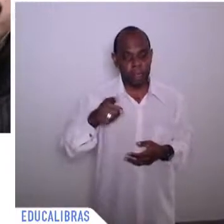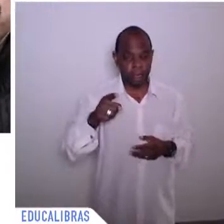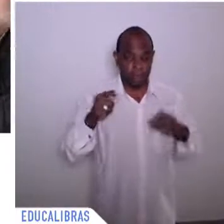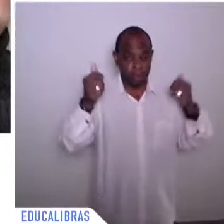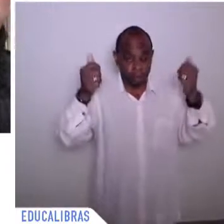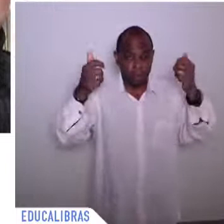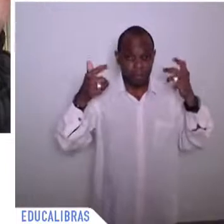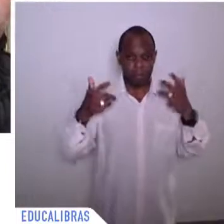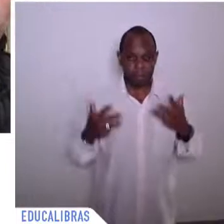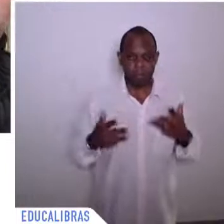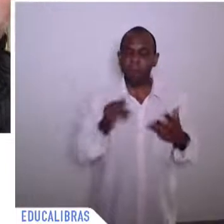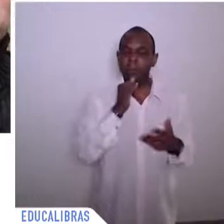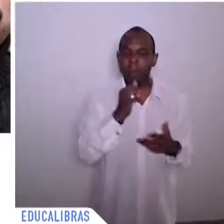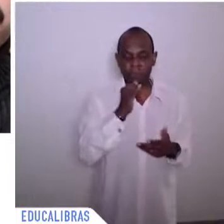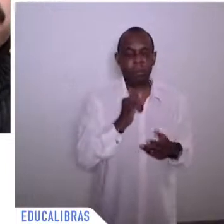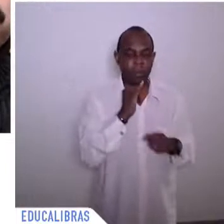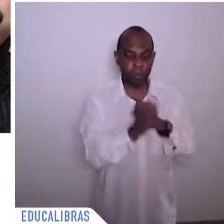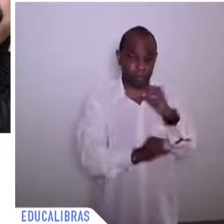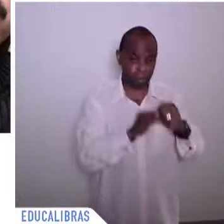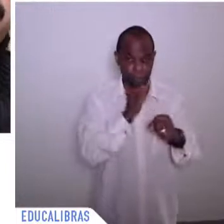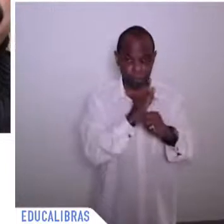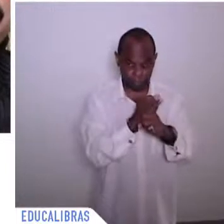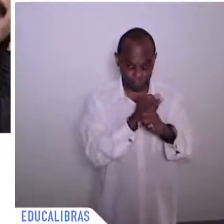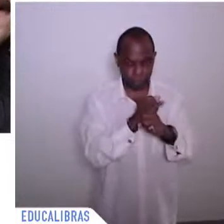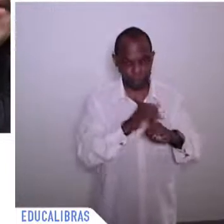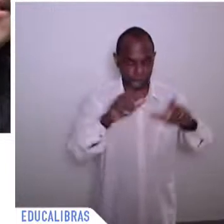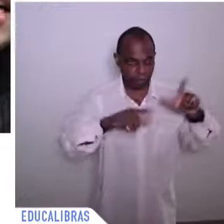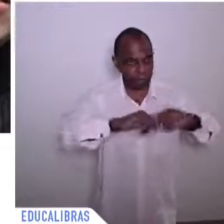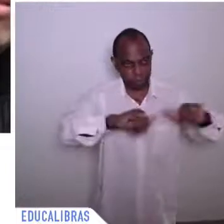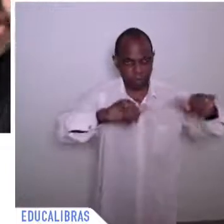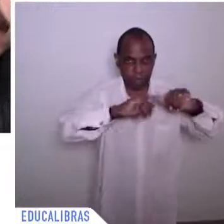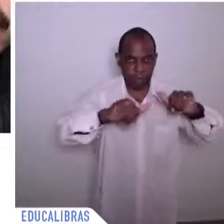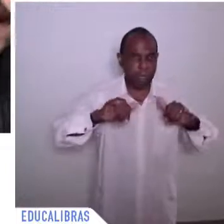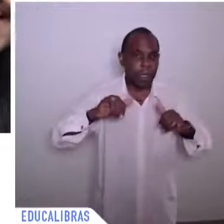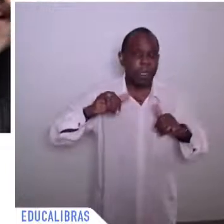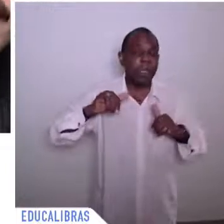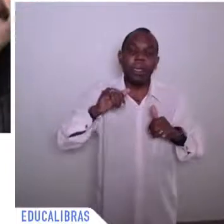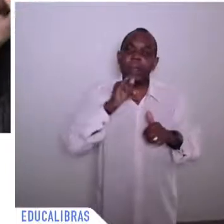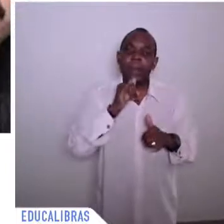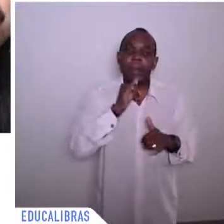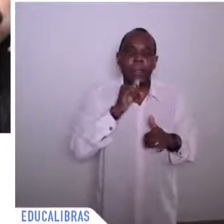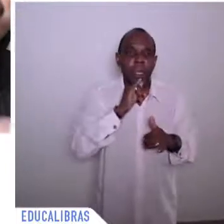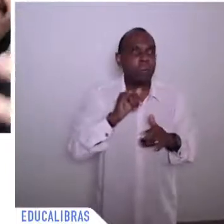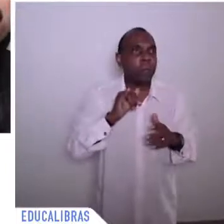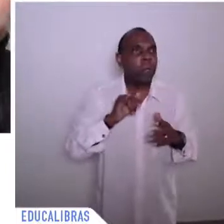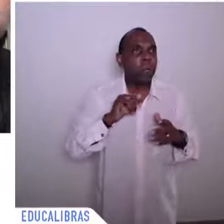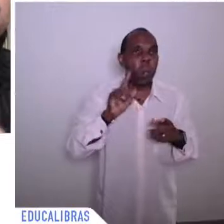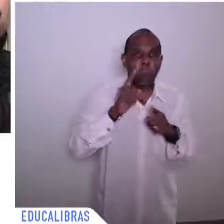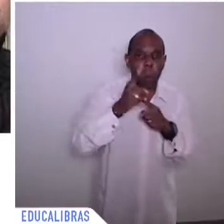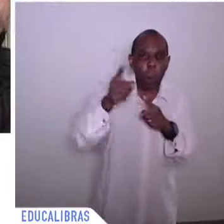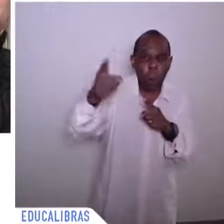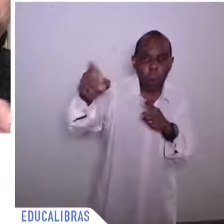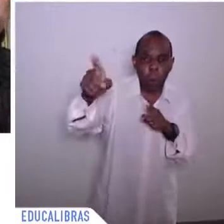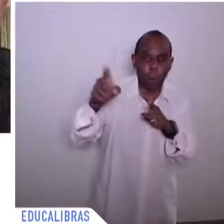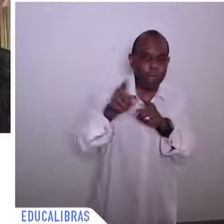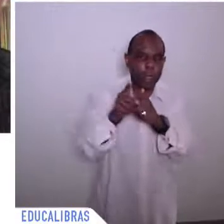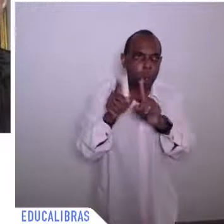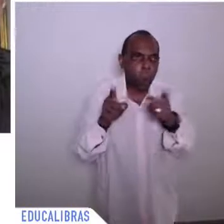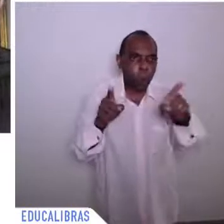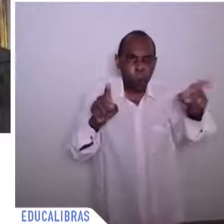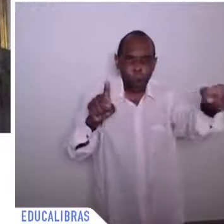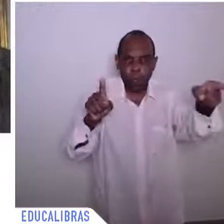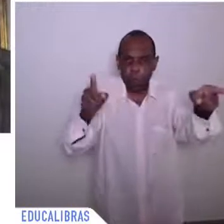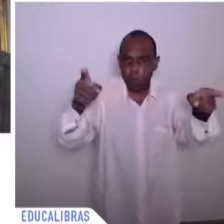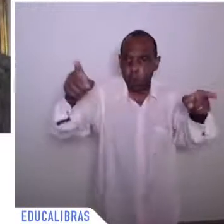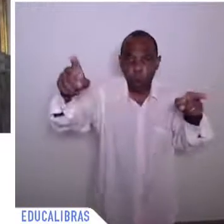and I think it was great that you mentioned that digital media will reach places where government is